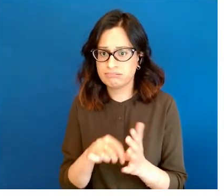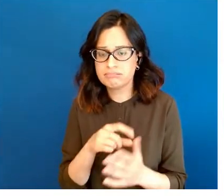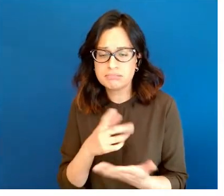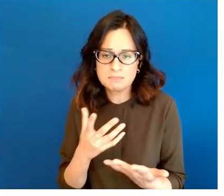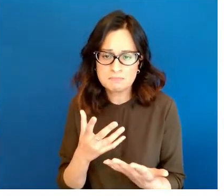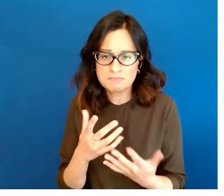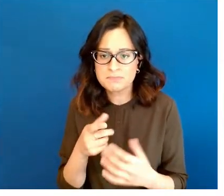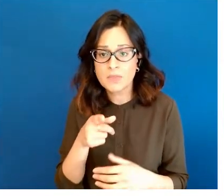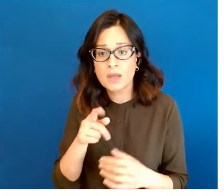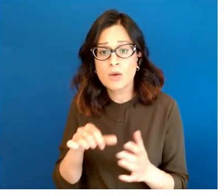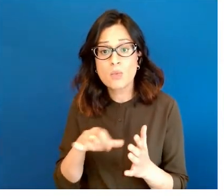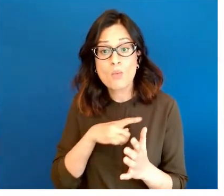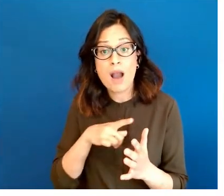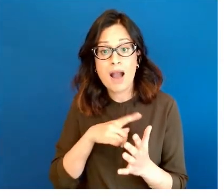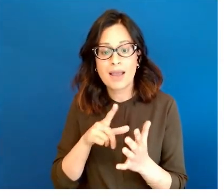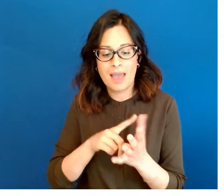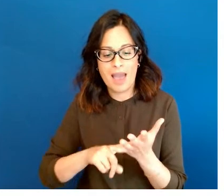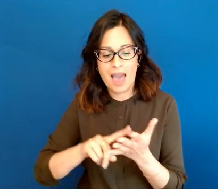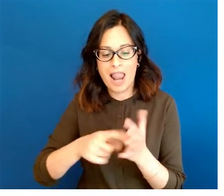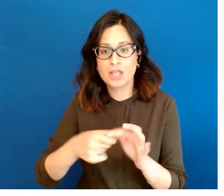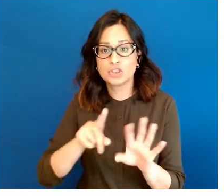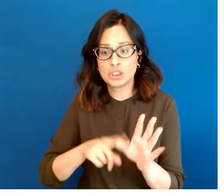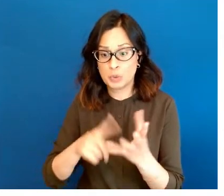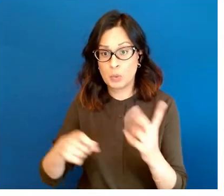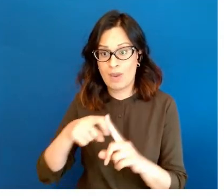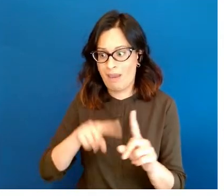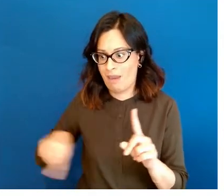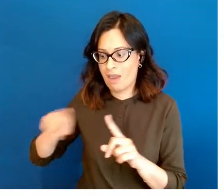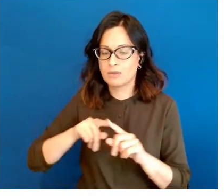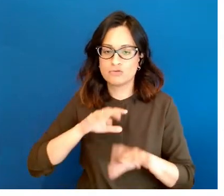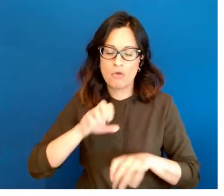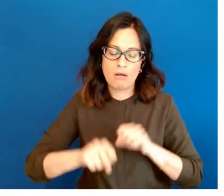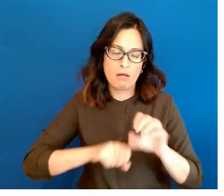that Allergy UK have been struggling with for decades.